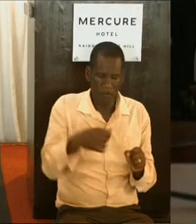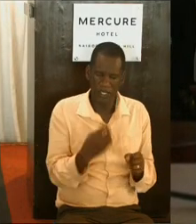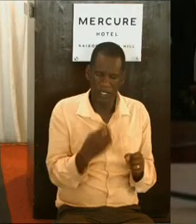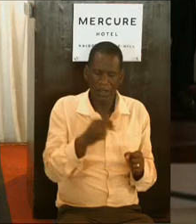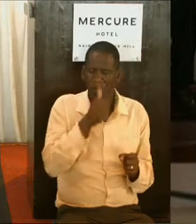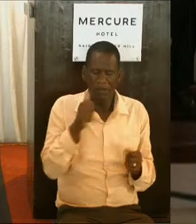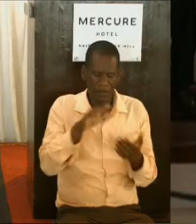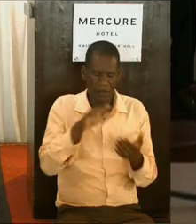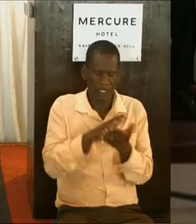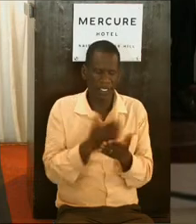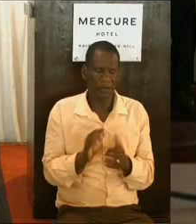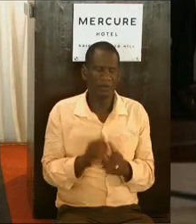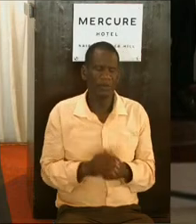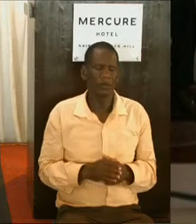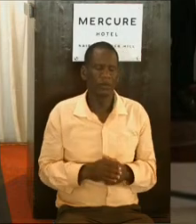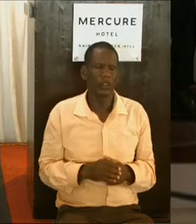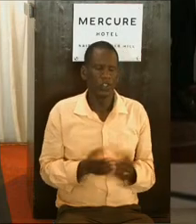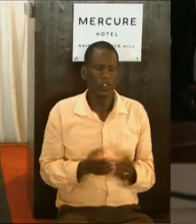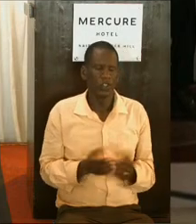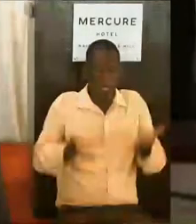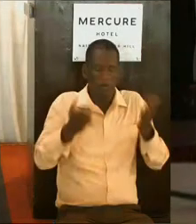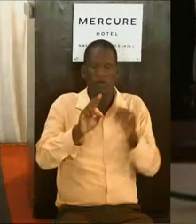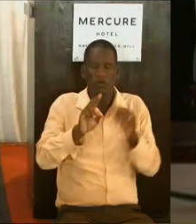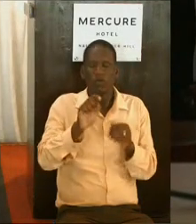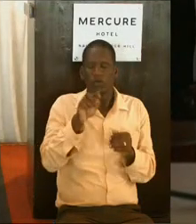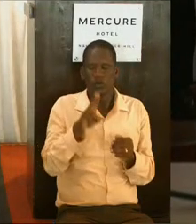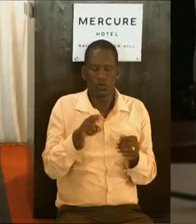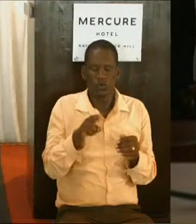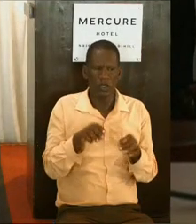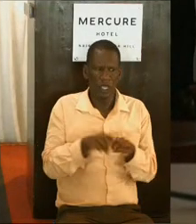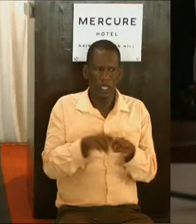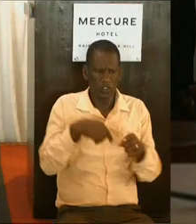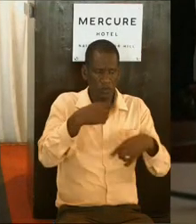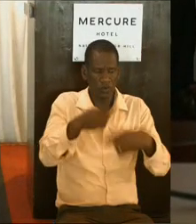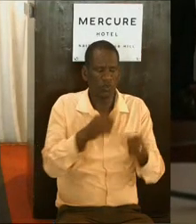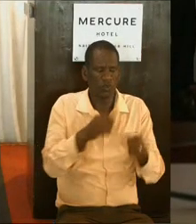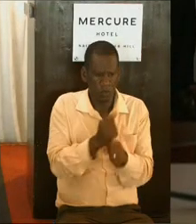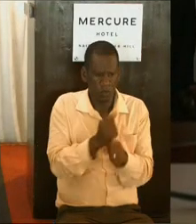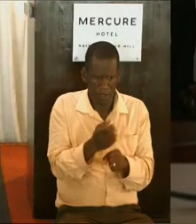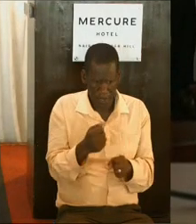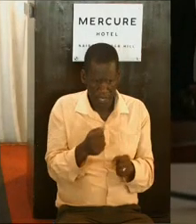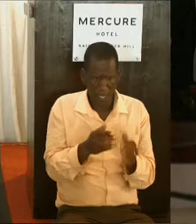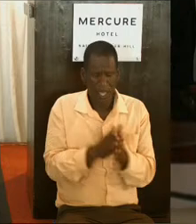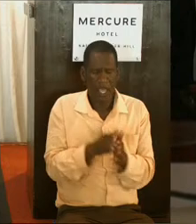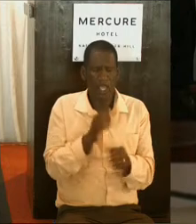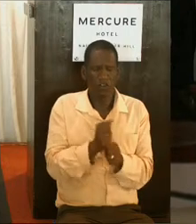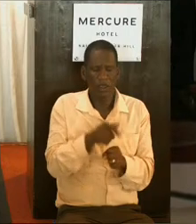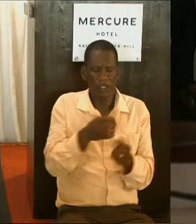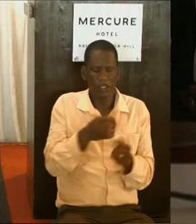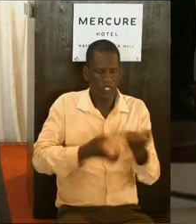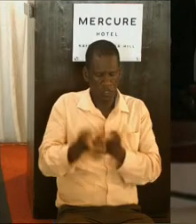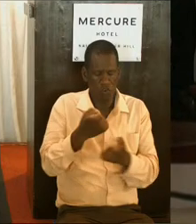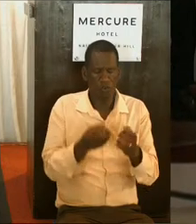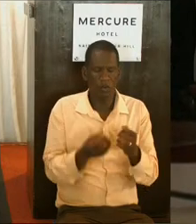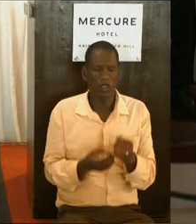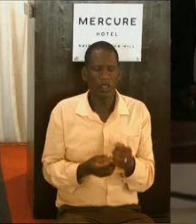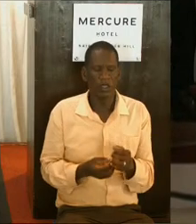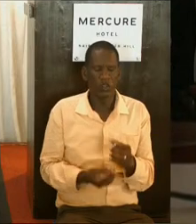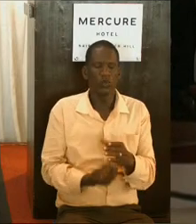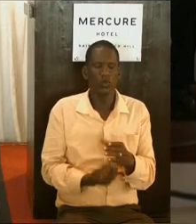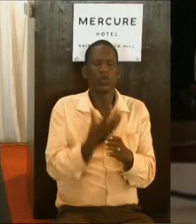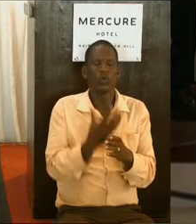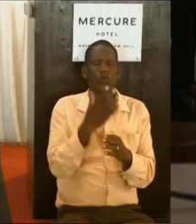private sector uh to to enhance uto as you continue to make money and make this economy you know